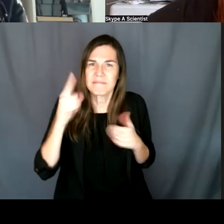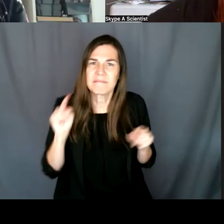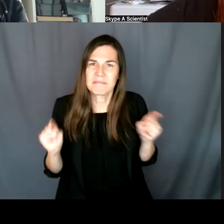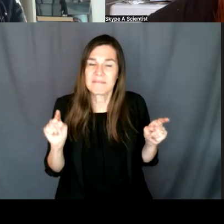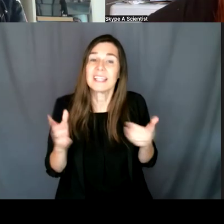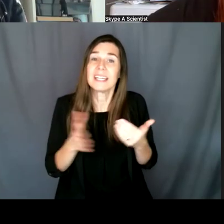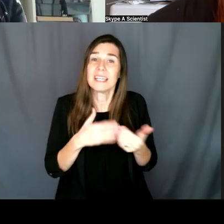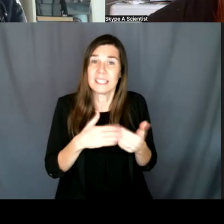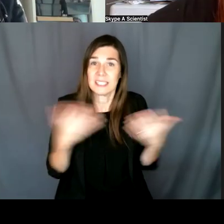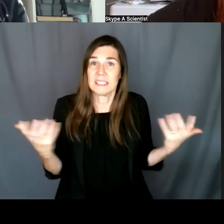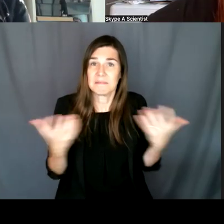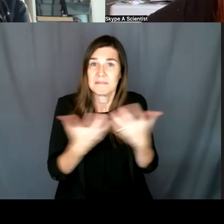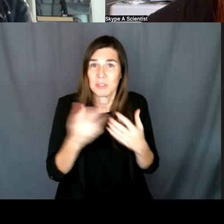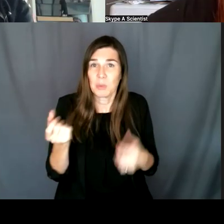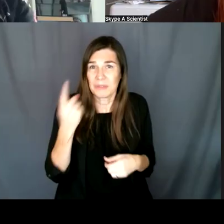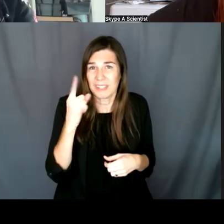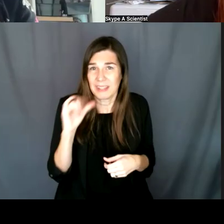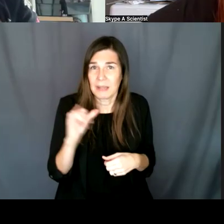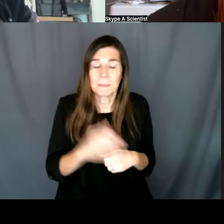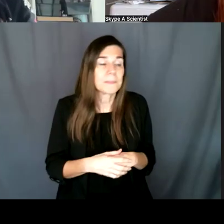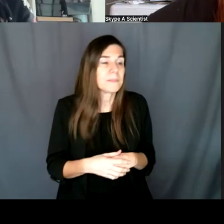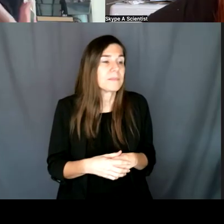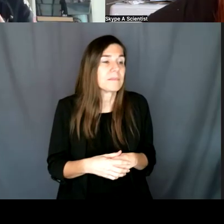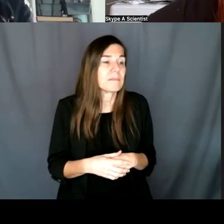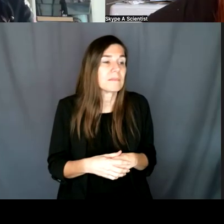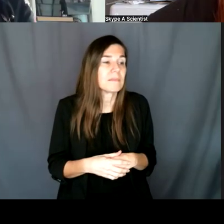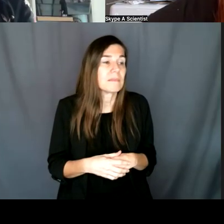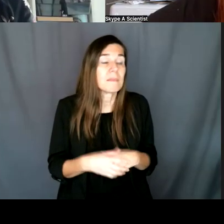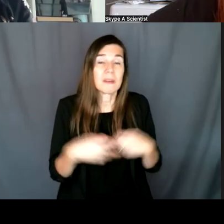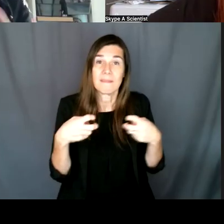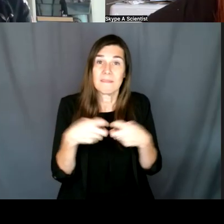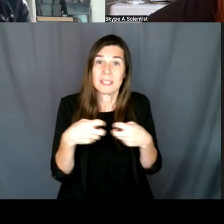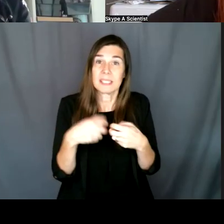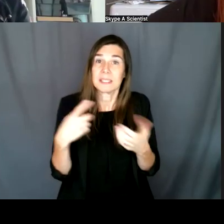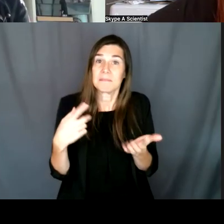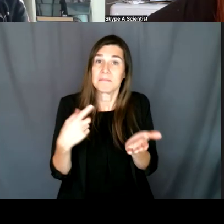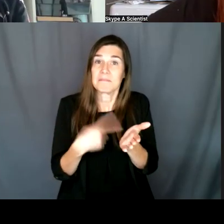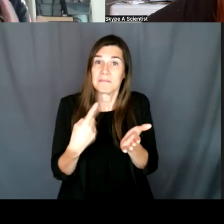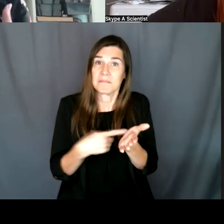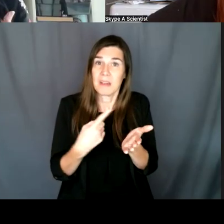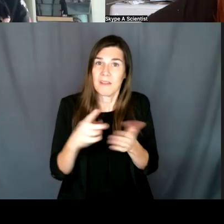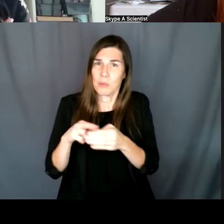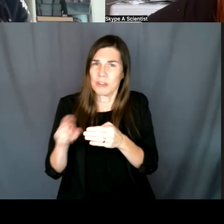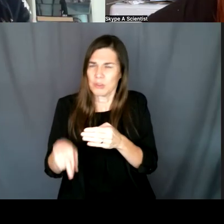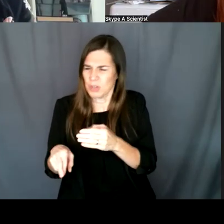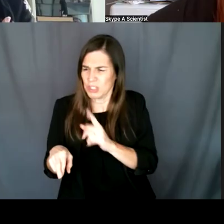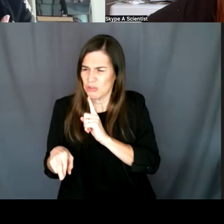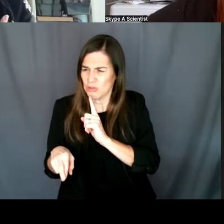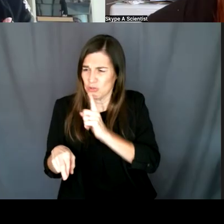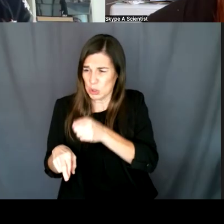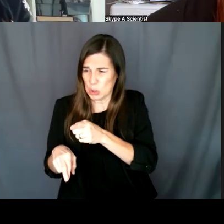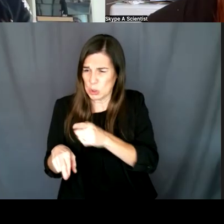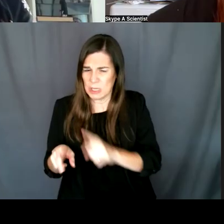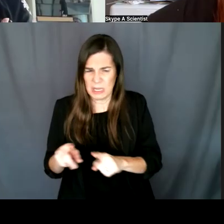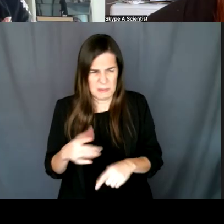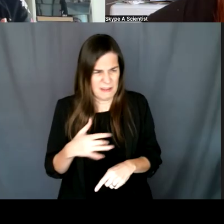pieces. But occasionally in physics, there's a result that is true, but just feels so different from the way